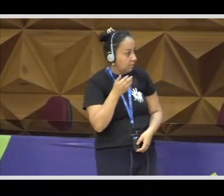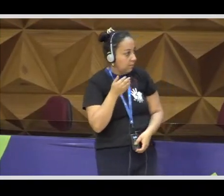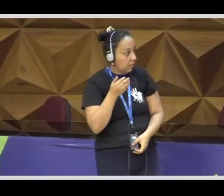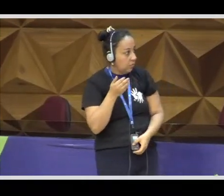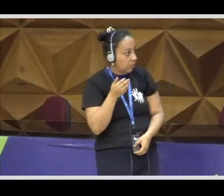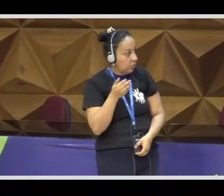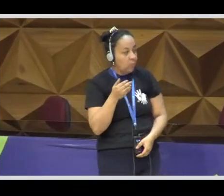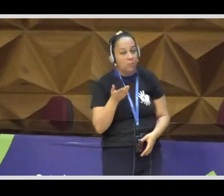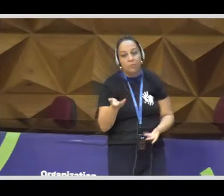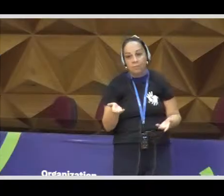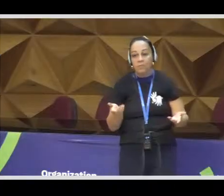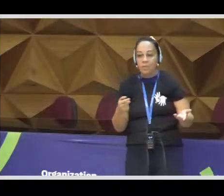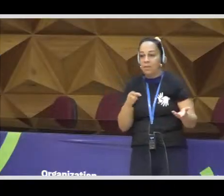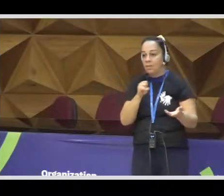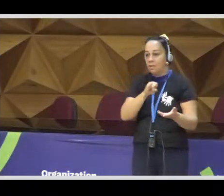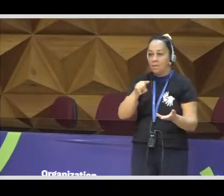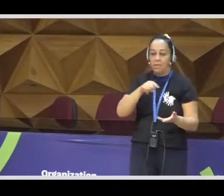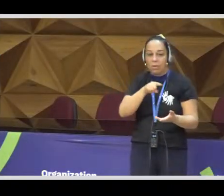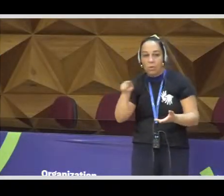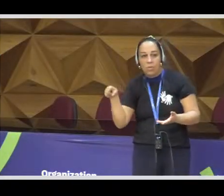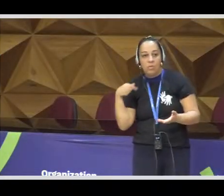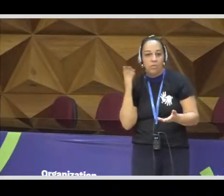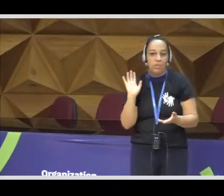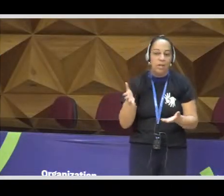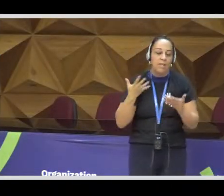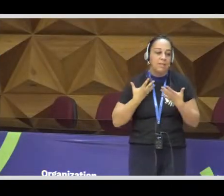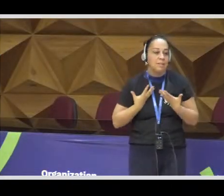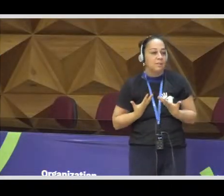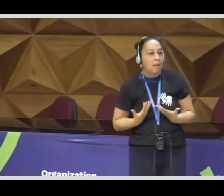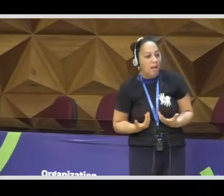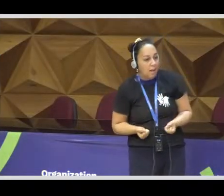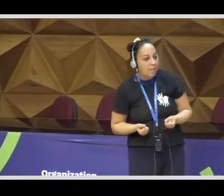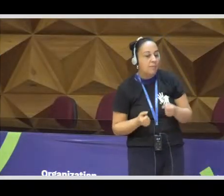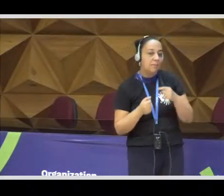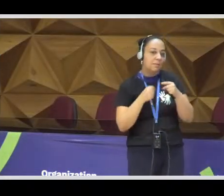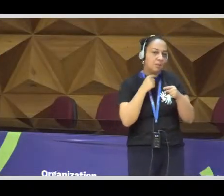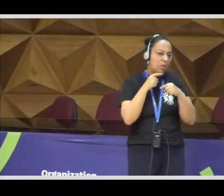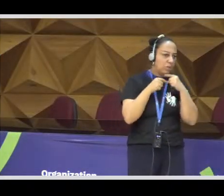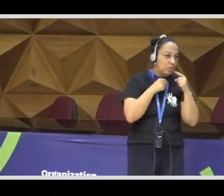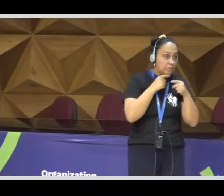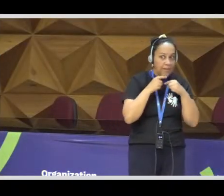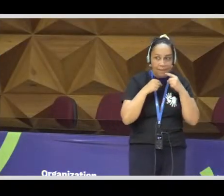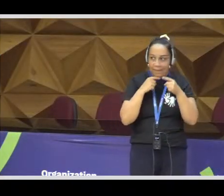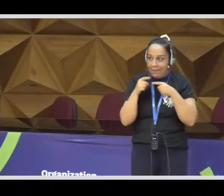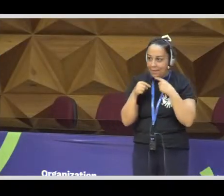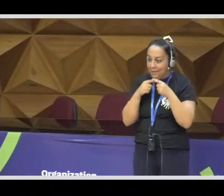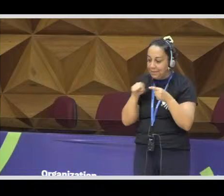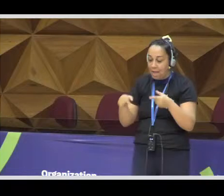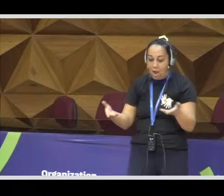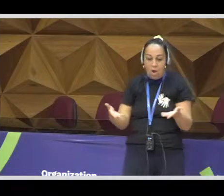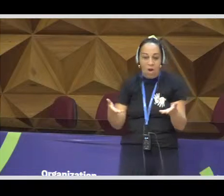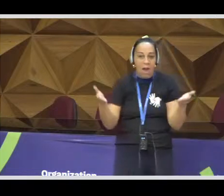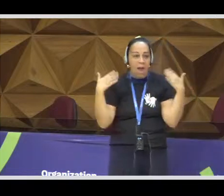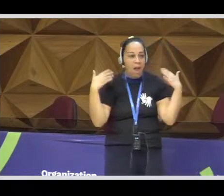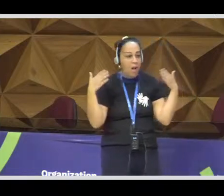maybe suffering from the weather and the hot. And okay, so I know